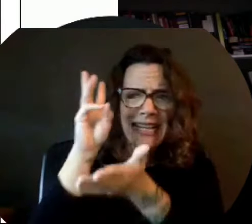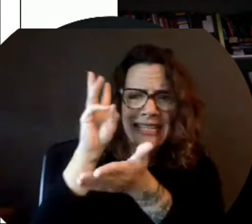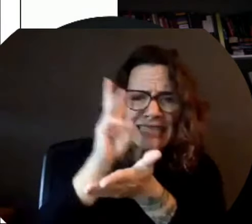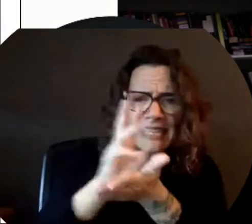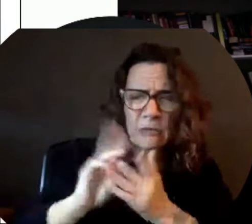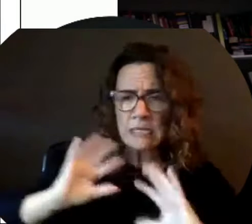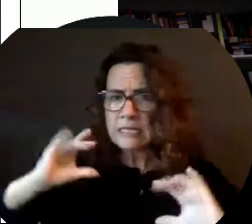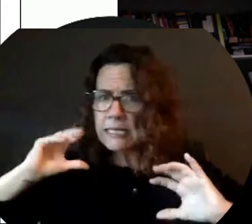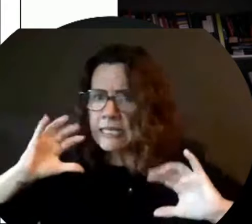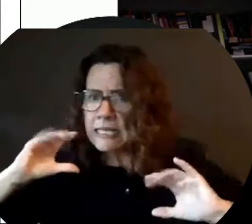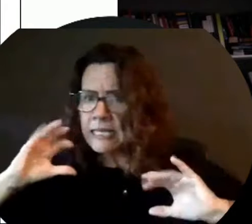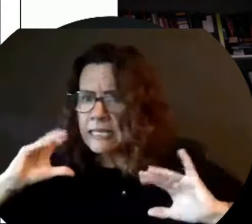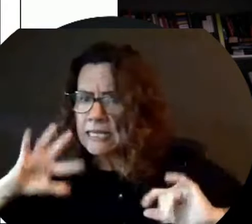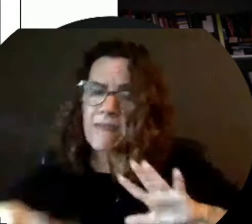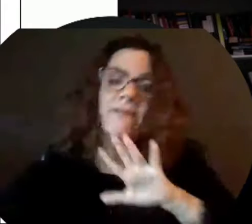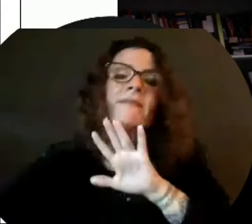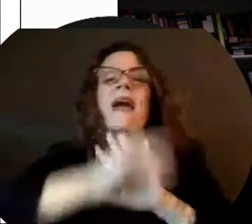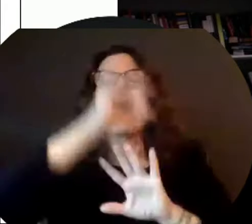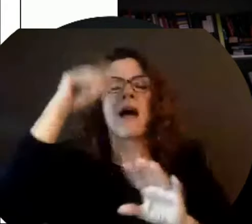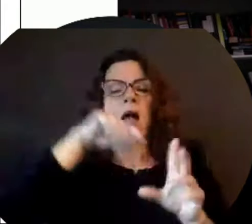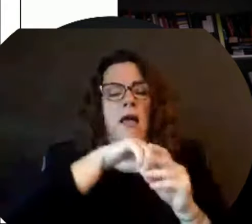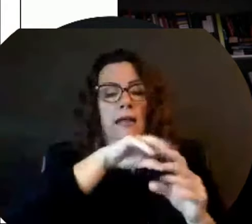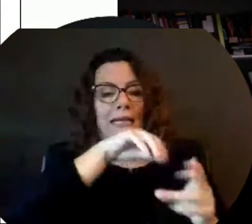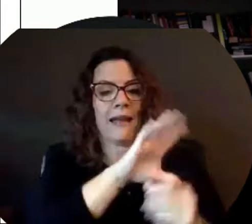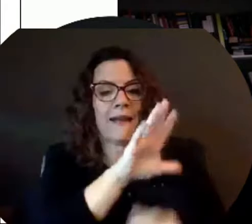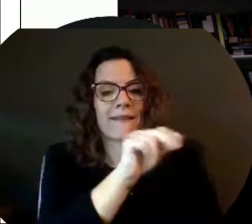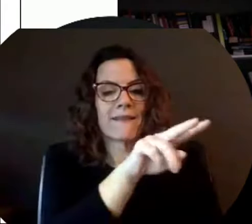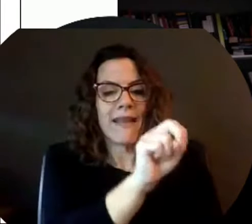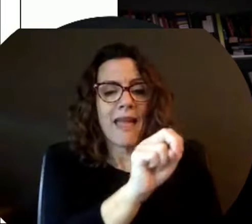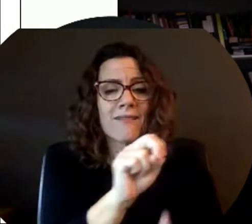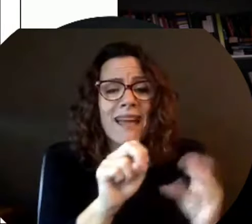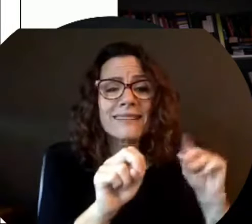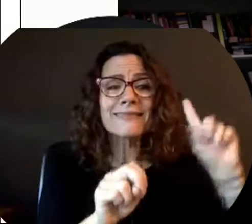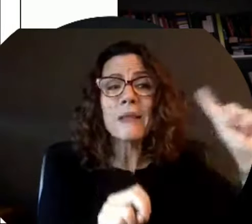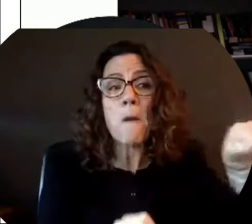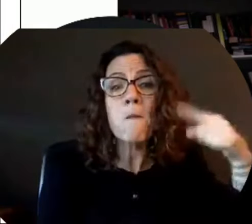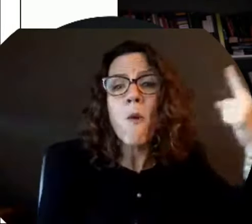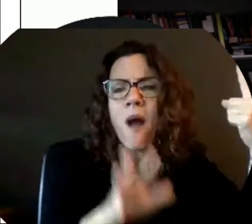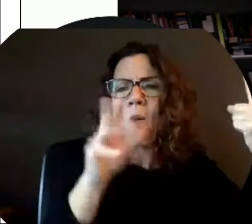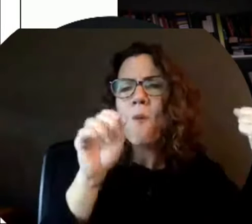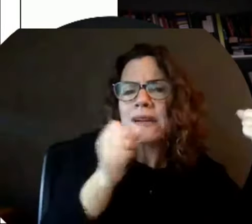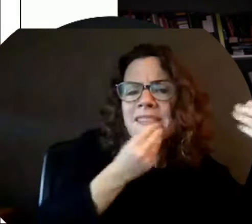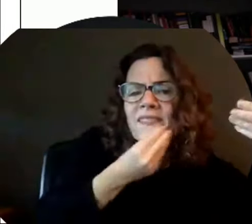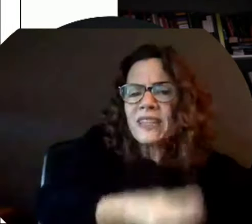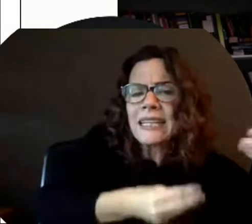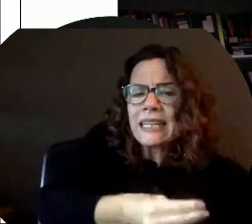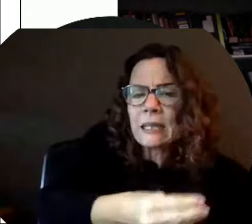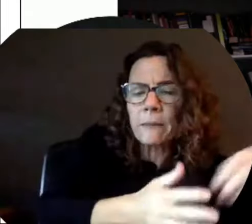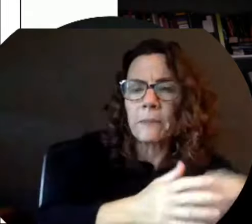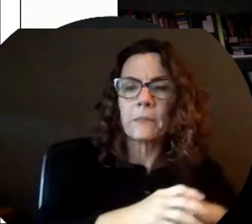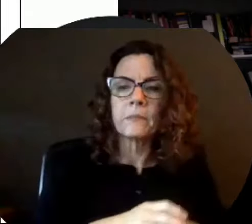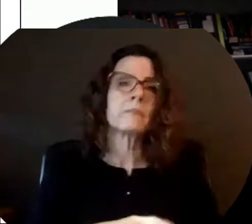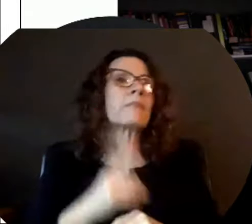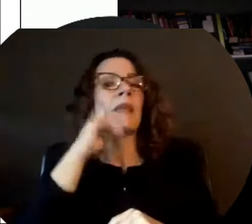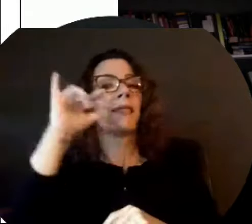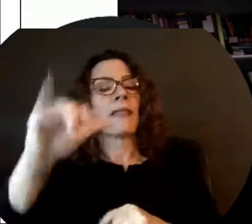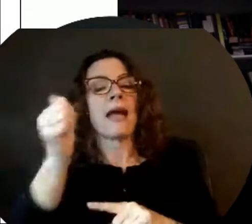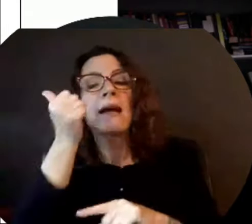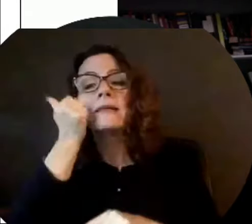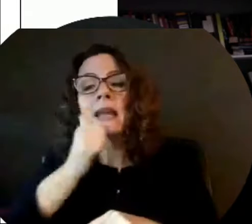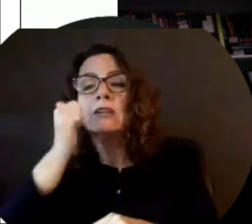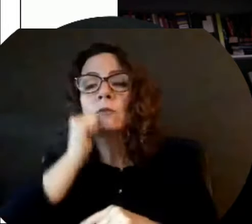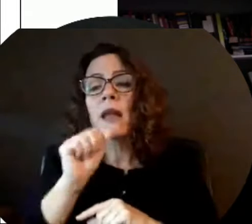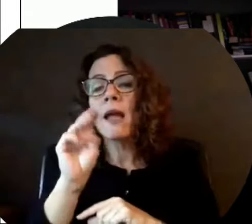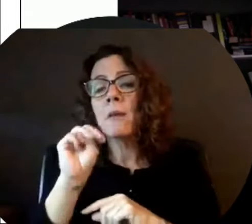of the 1860s when the Union Army approached to know that it was time to go, right? It was that day-to-day mutual aid, that